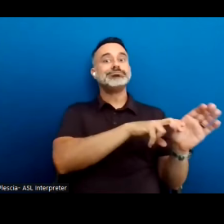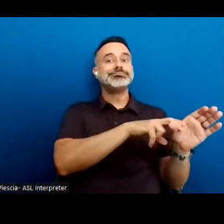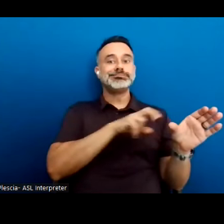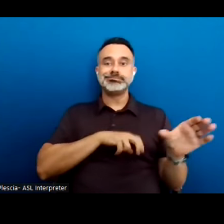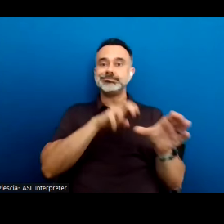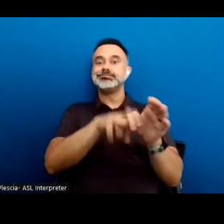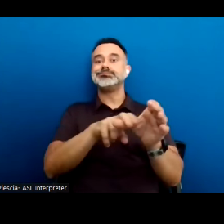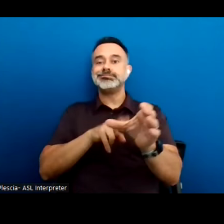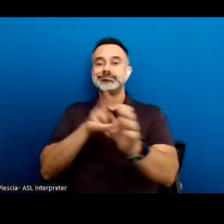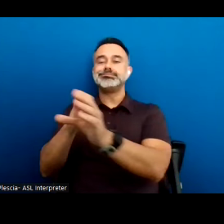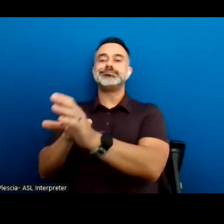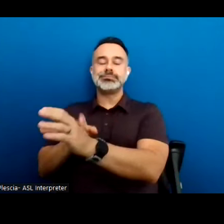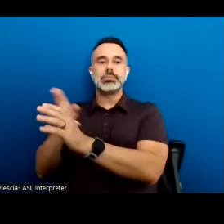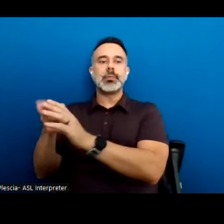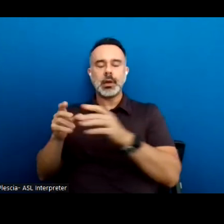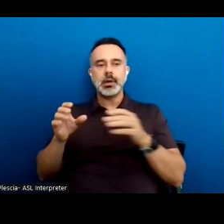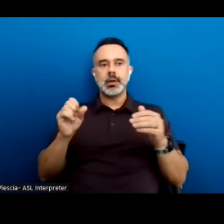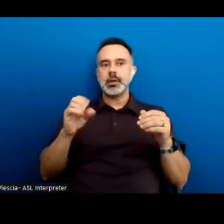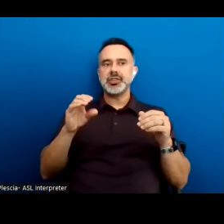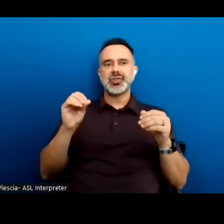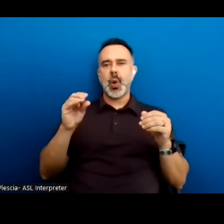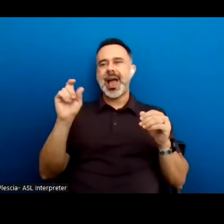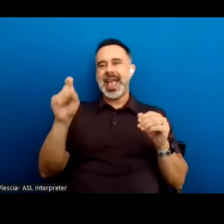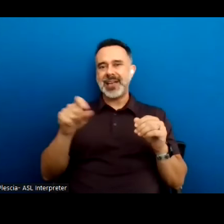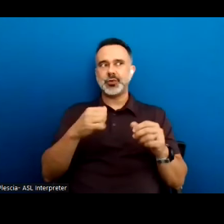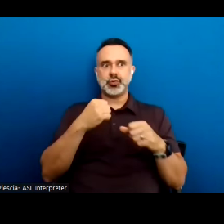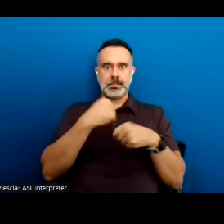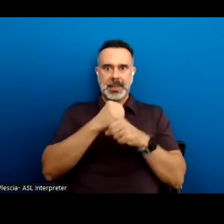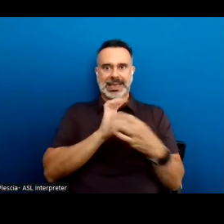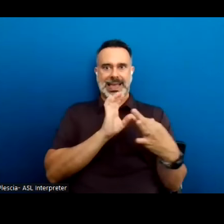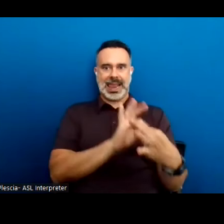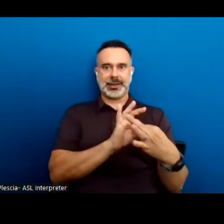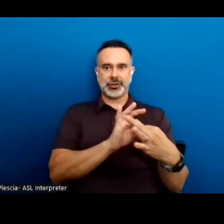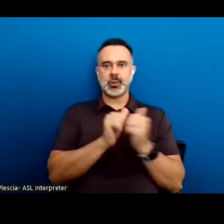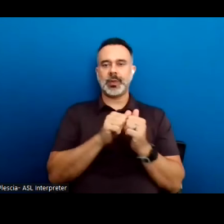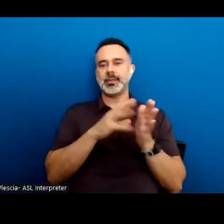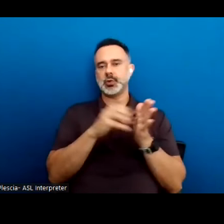have to try to make connections with the student. Next slide.